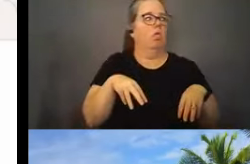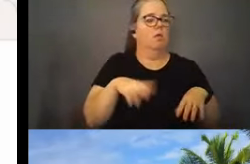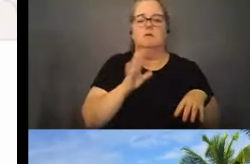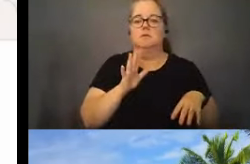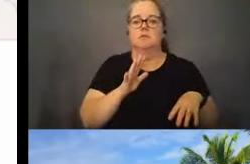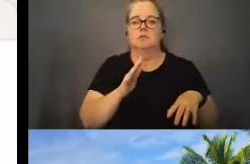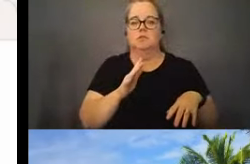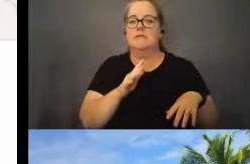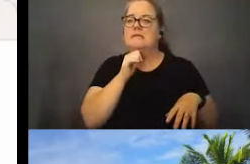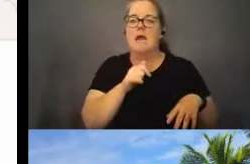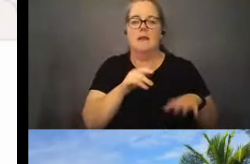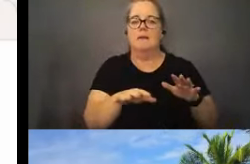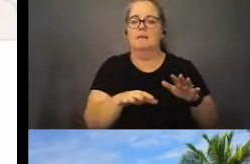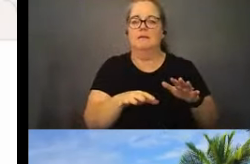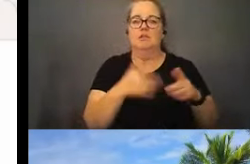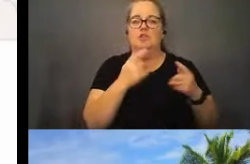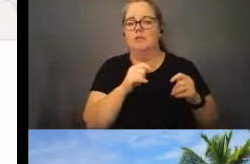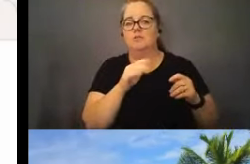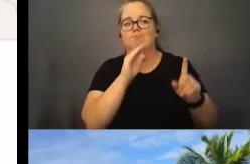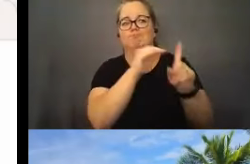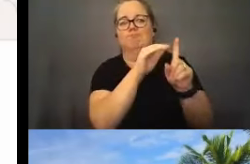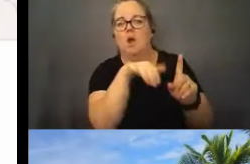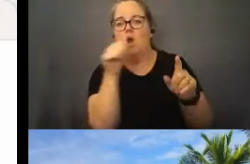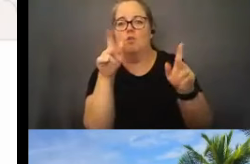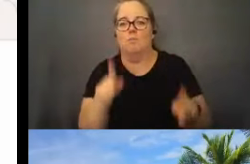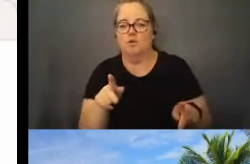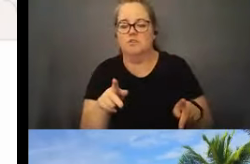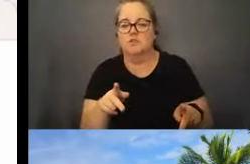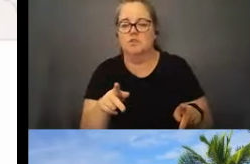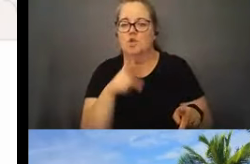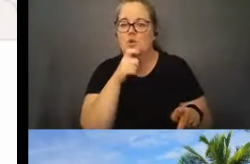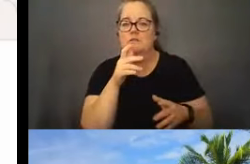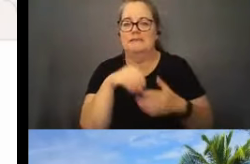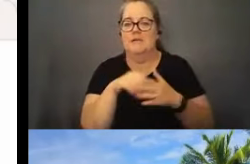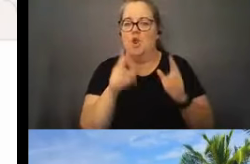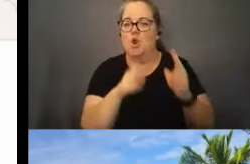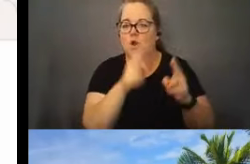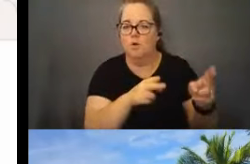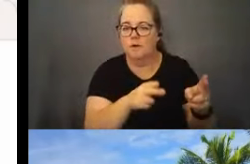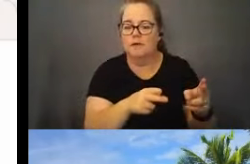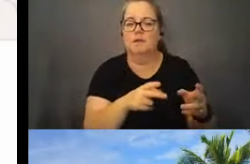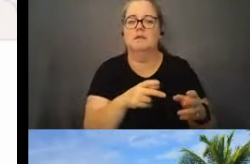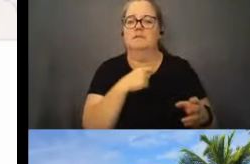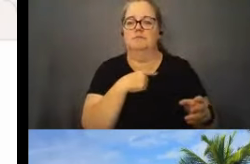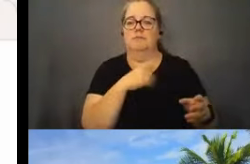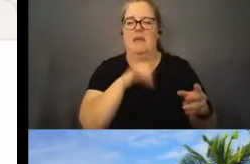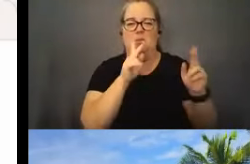somebody else who's just walking by, they could be on a lunch break and be far away from work, you